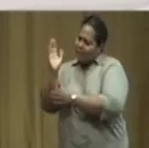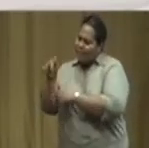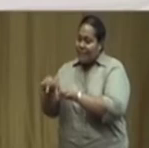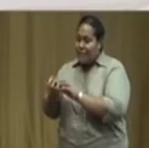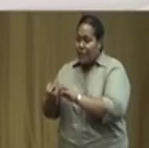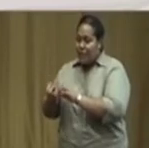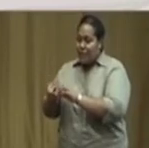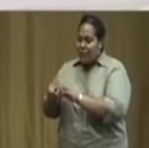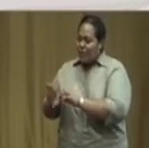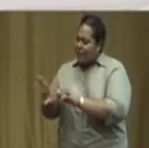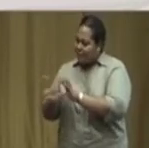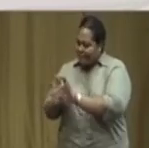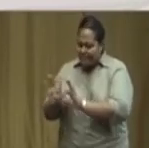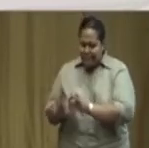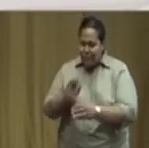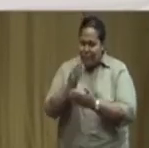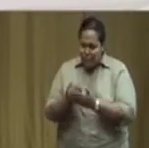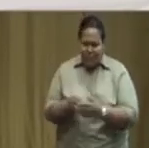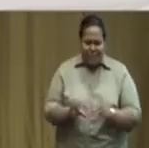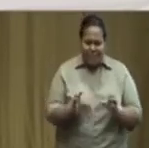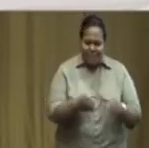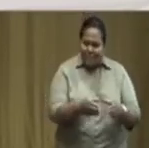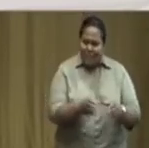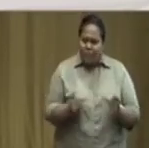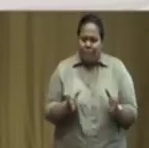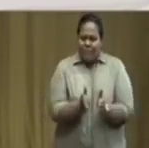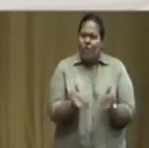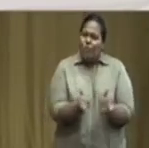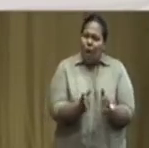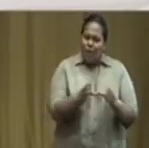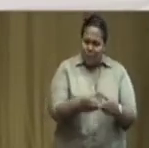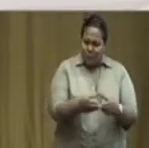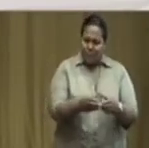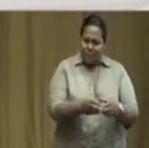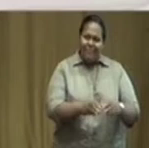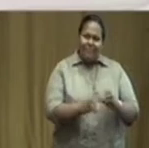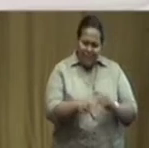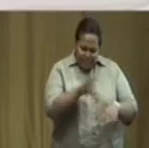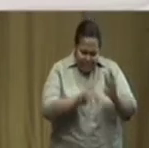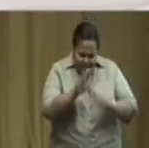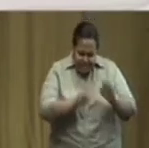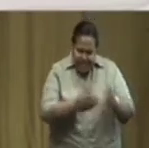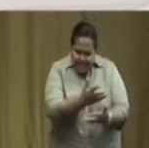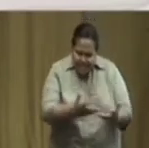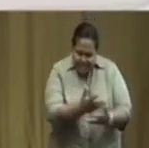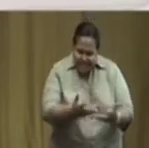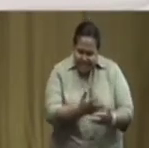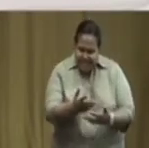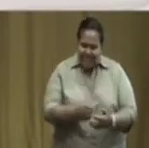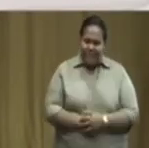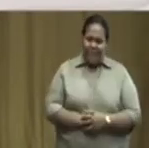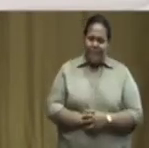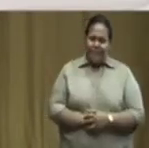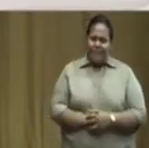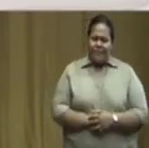then discuss these ideas, discuss the ideas that we had heard in the lecture, discuss the text that we were studying. And in this